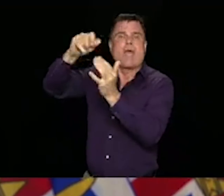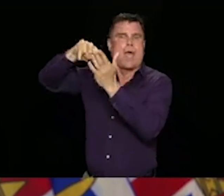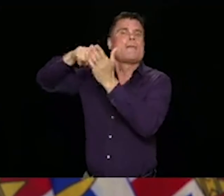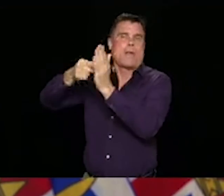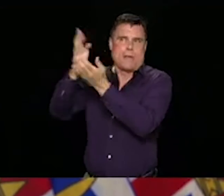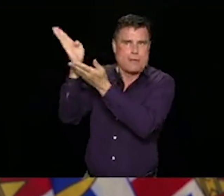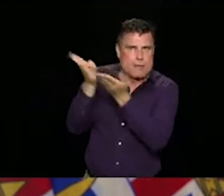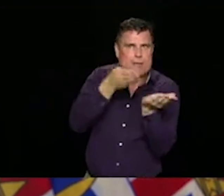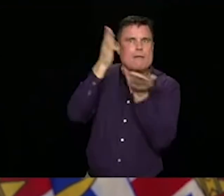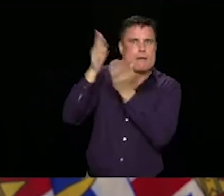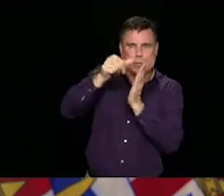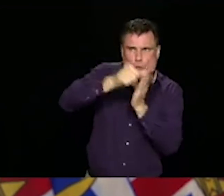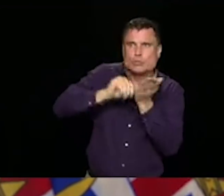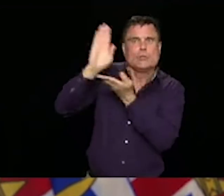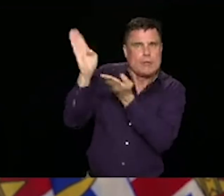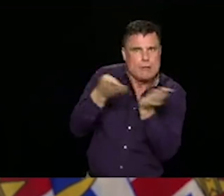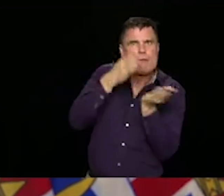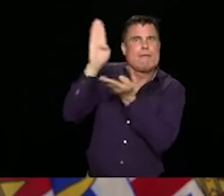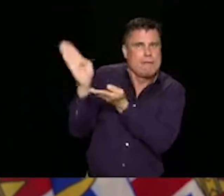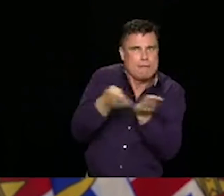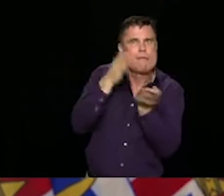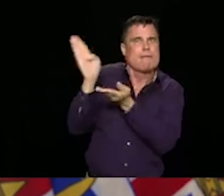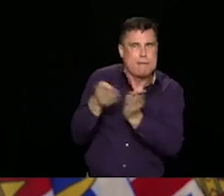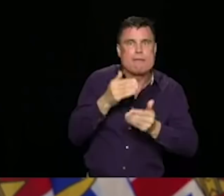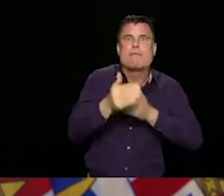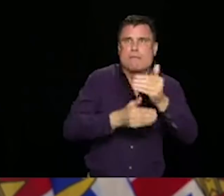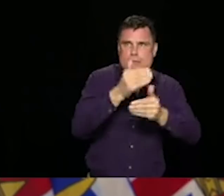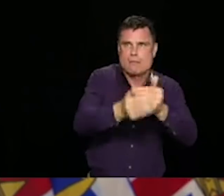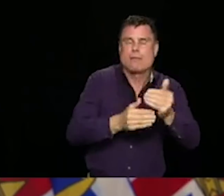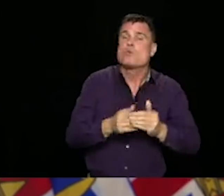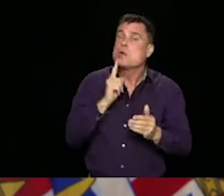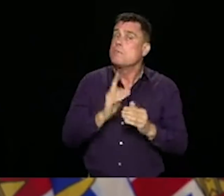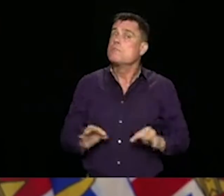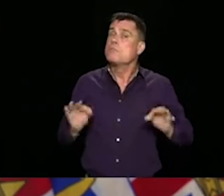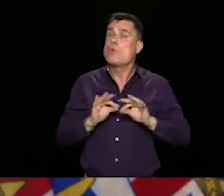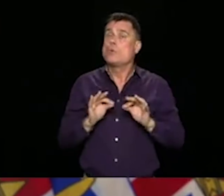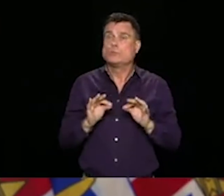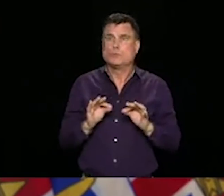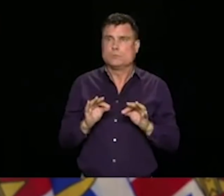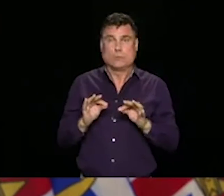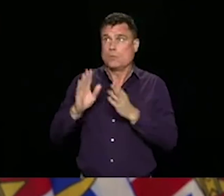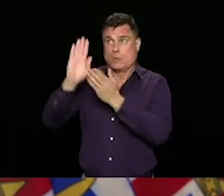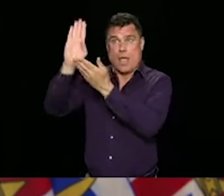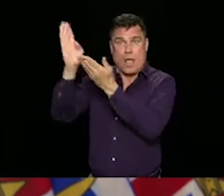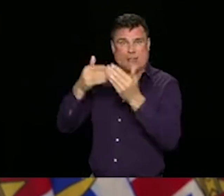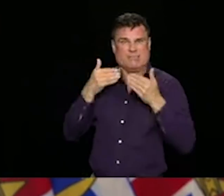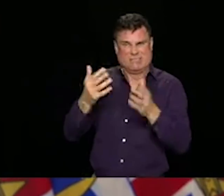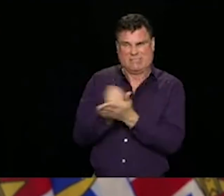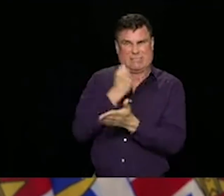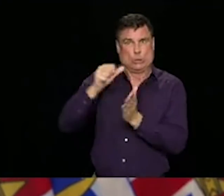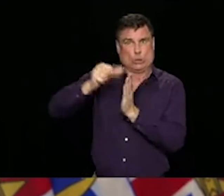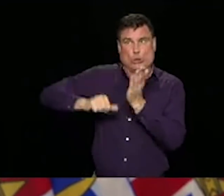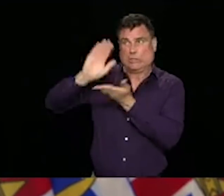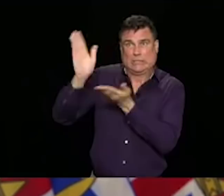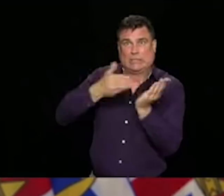communities. And this is an important health response, and we will be ensuring that we